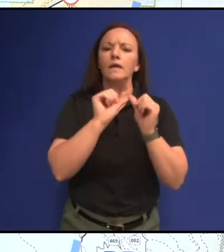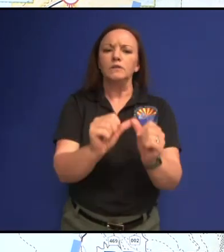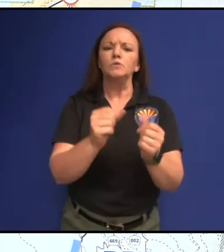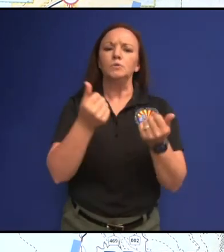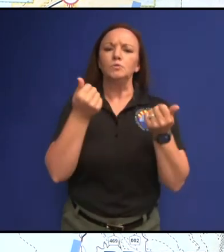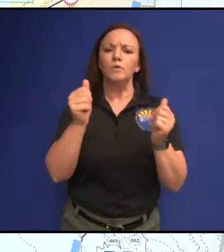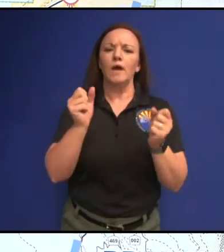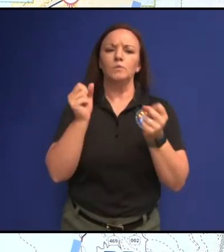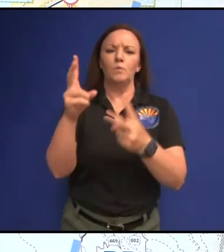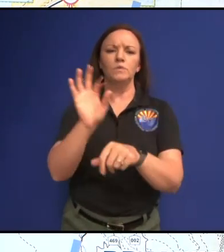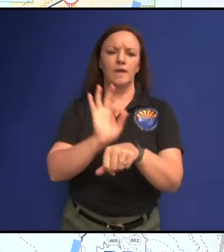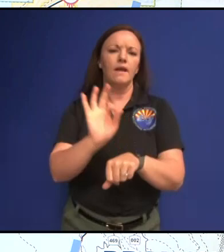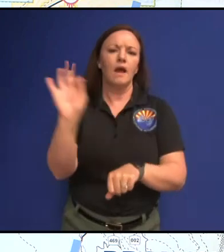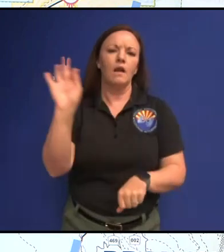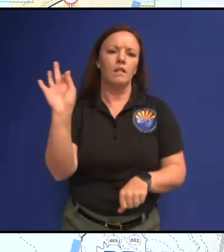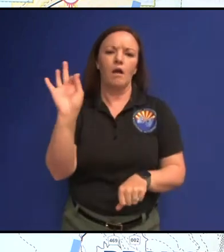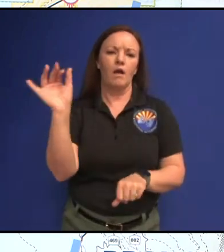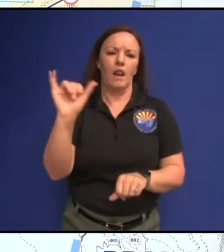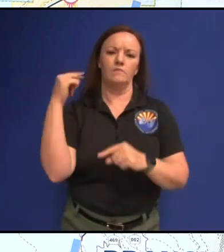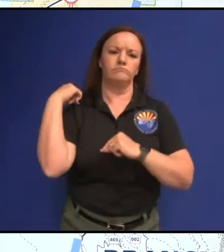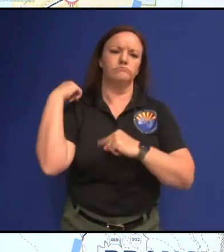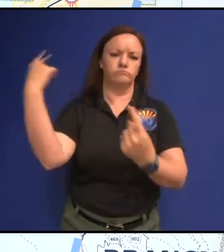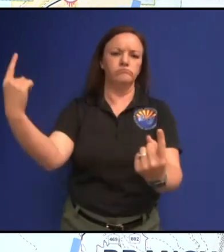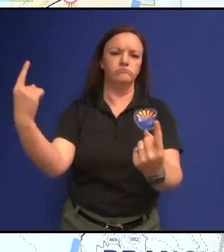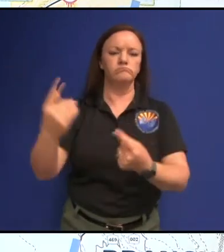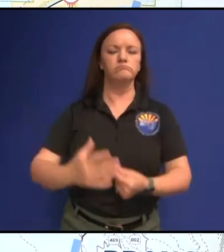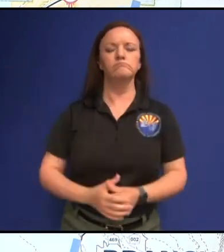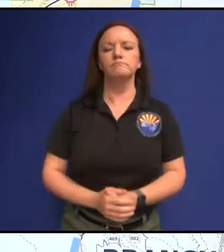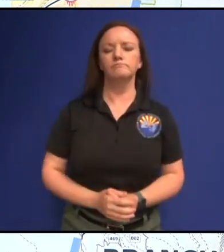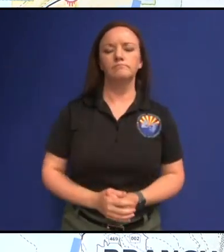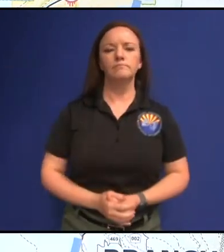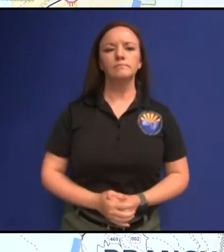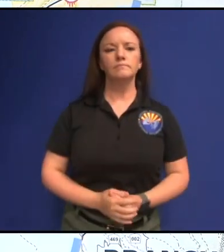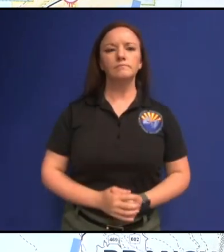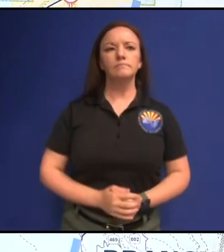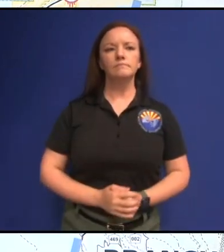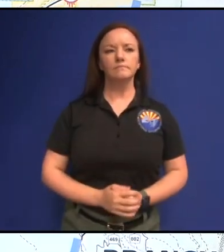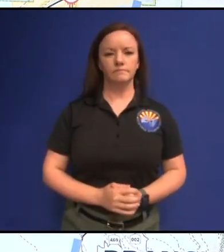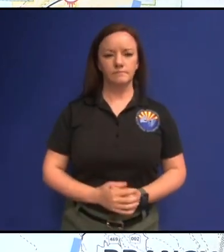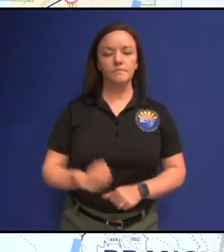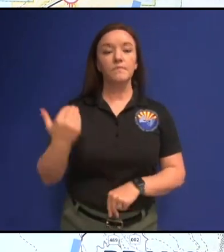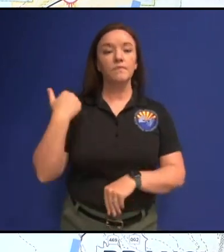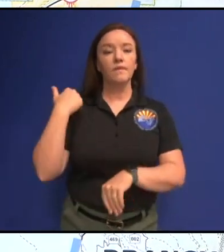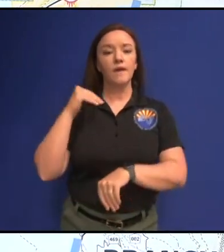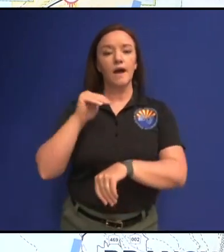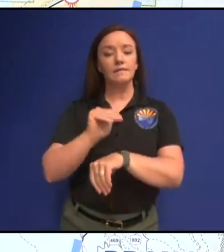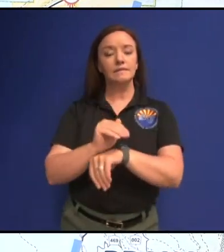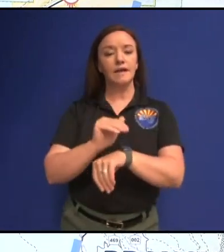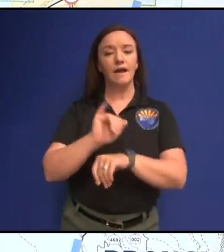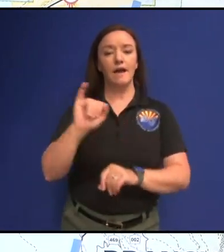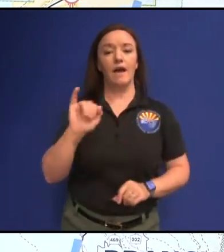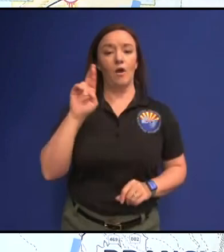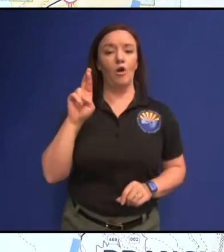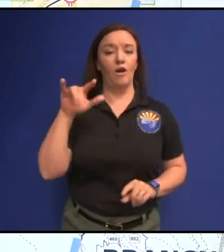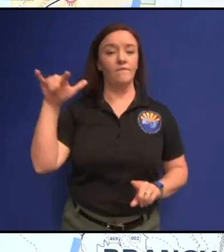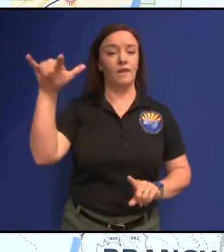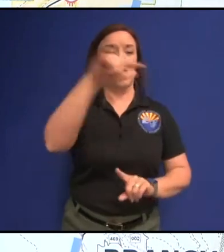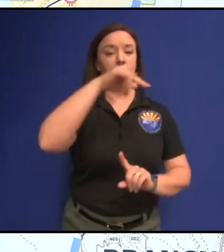you've been accustomed to in the days going forward. So last night's IR showed the fire